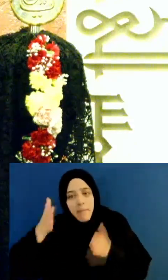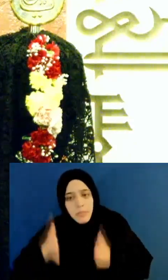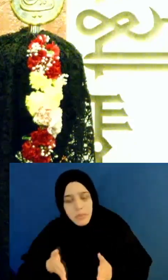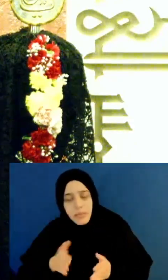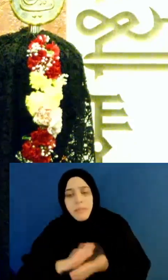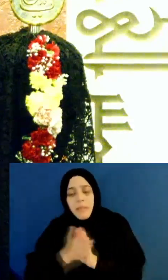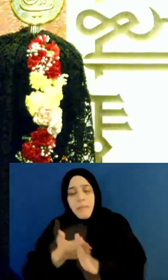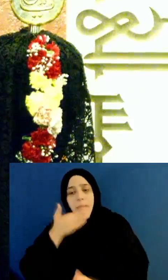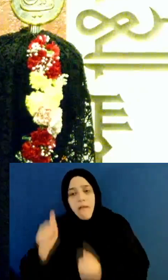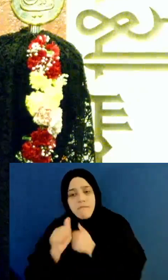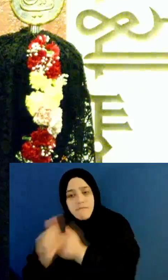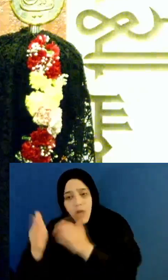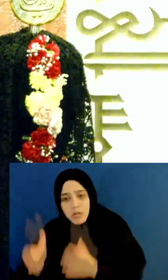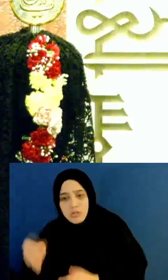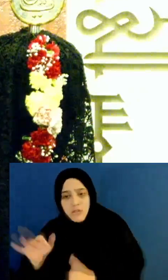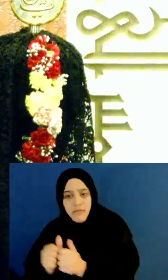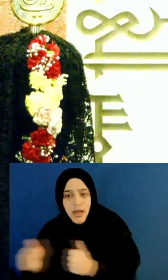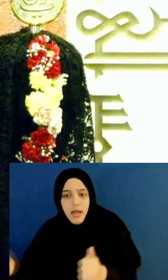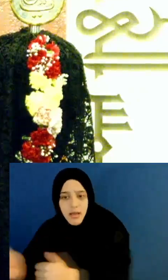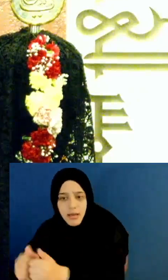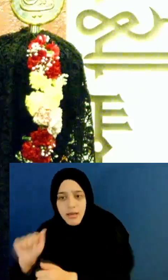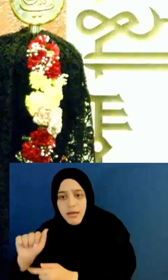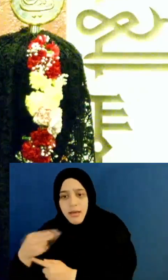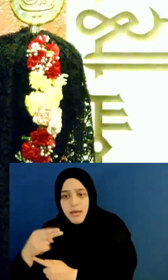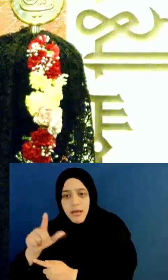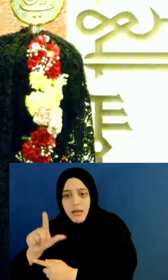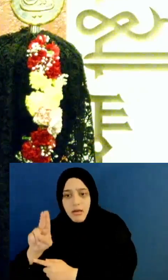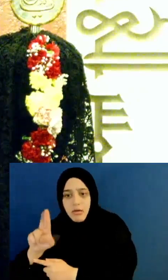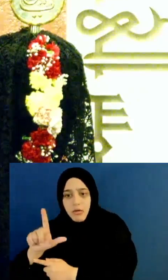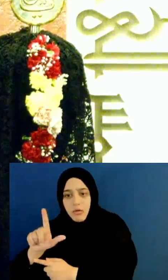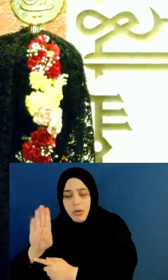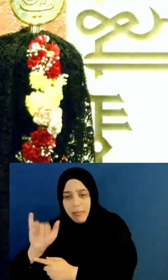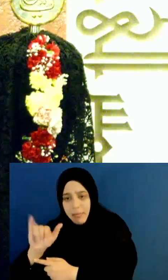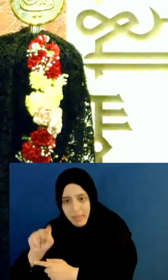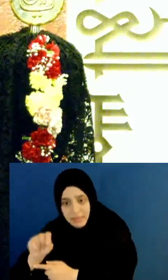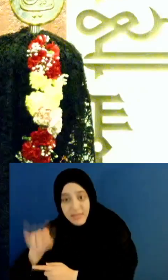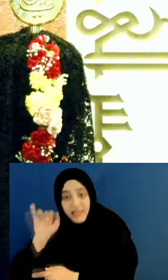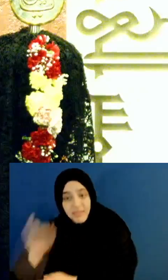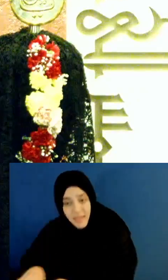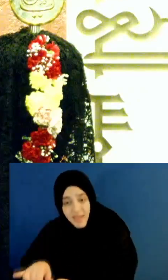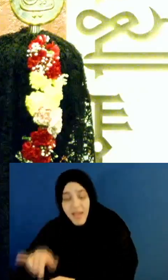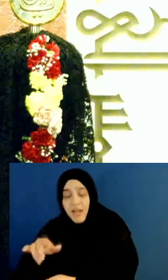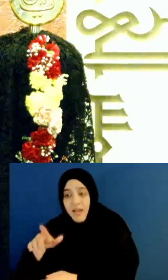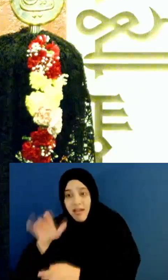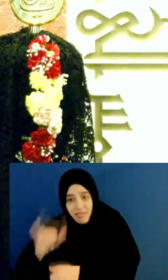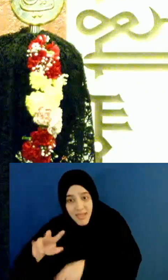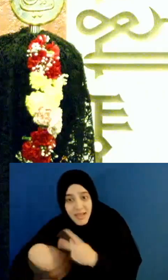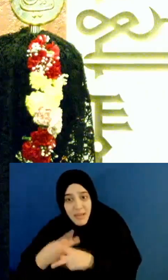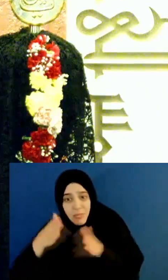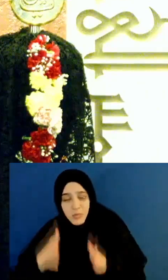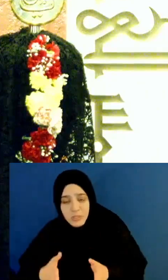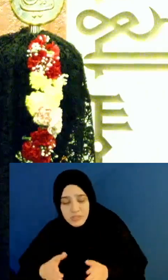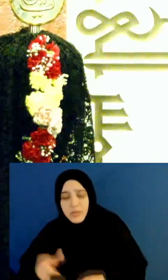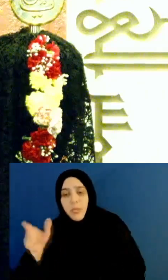wished by Abu Abdullah al-Husayn alayhi salam. The verse, mu'mineen and